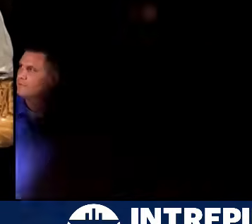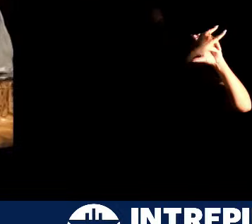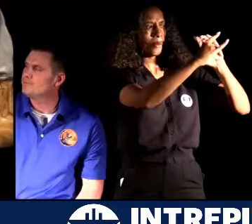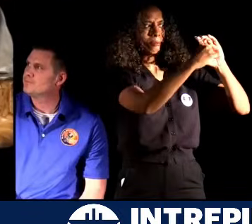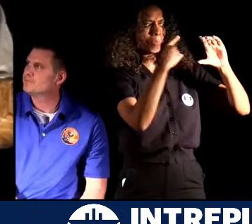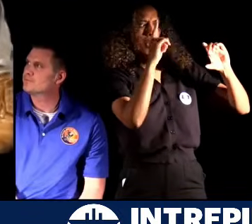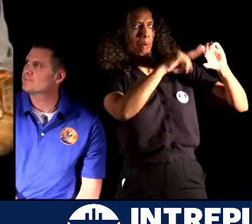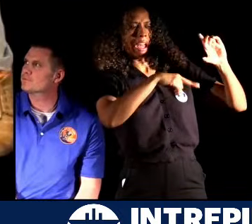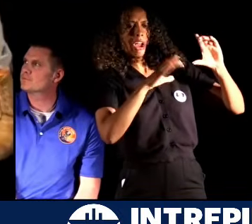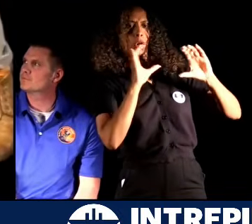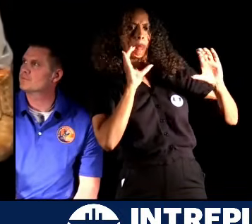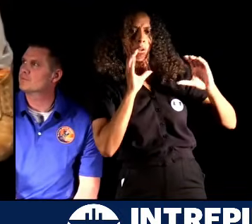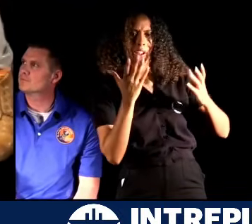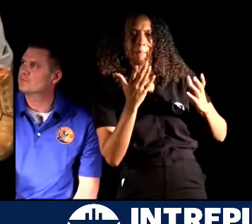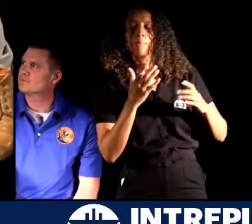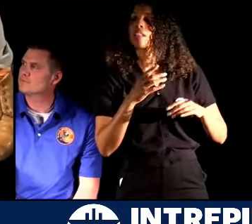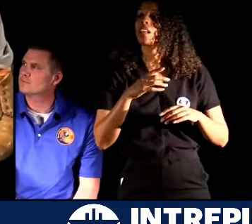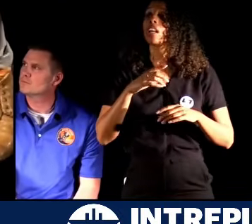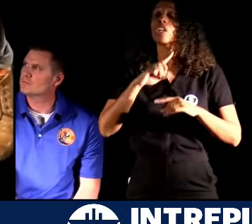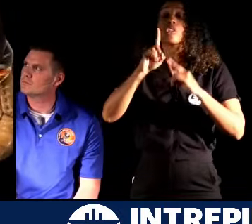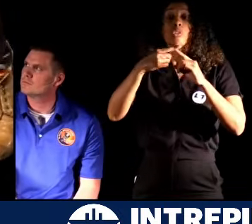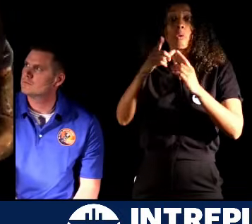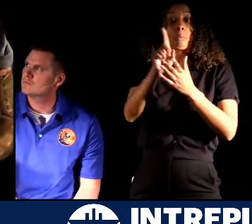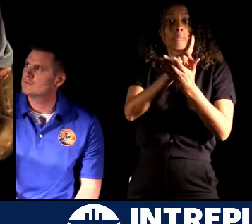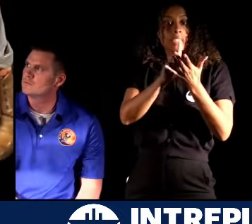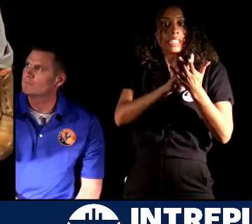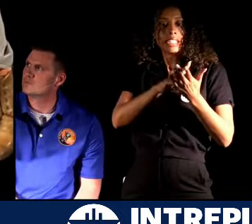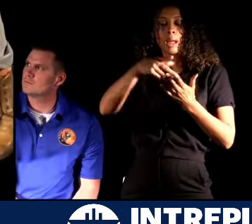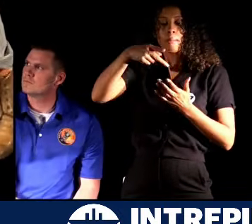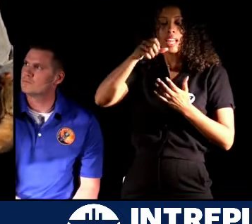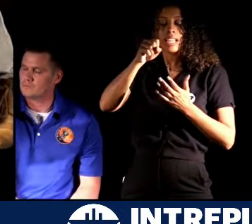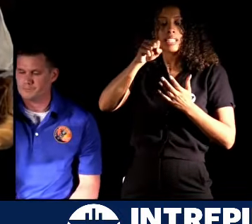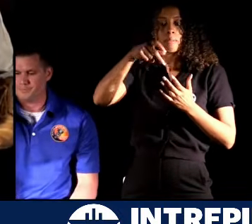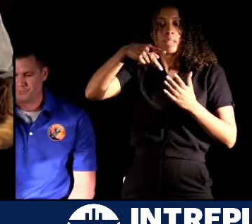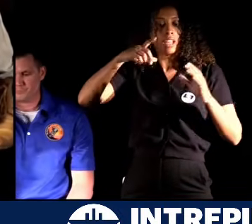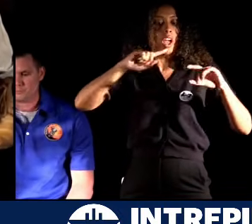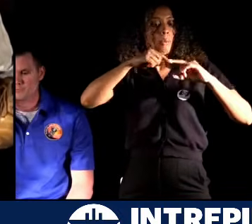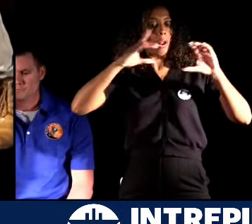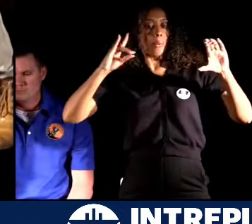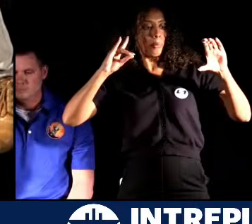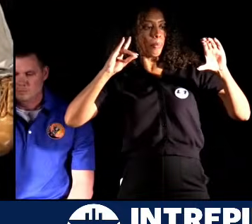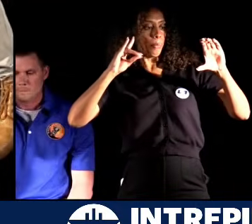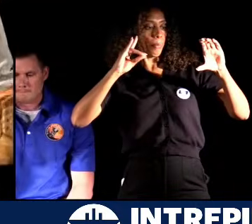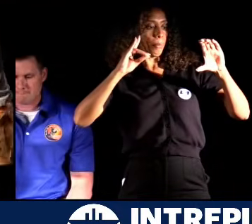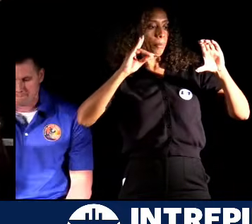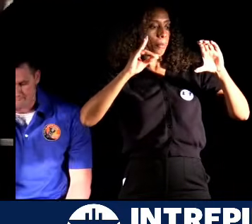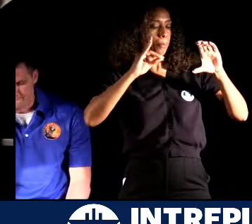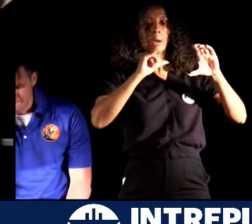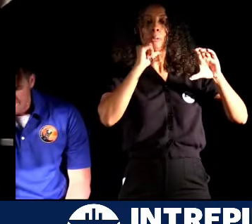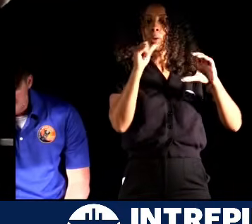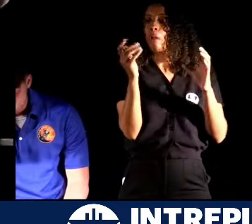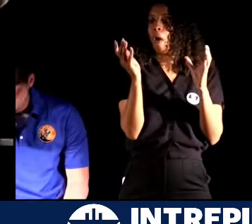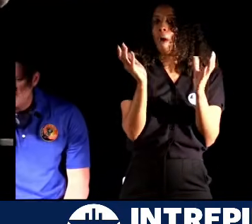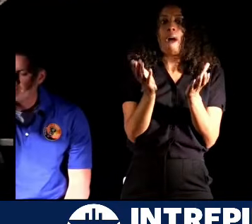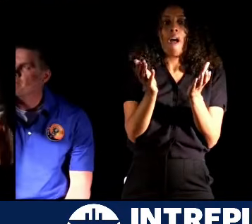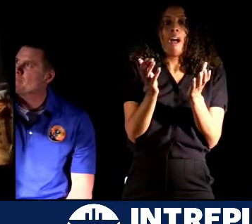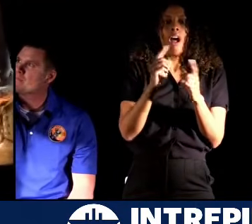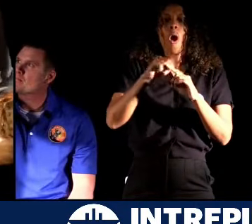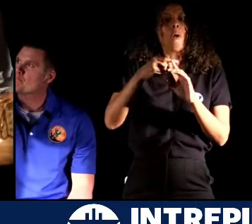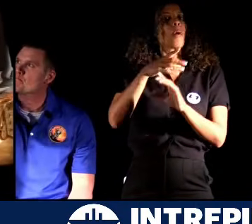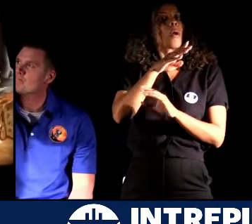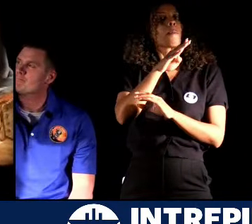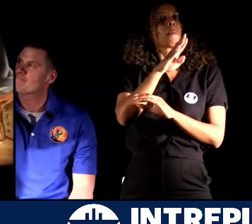design, Parker Solar Probe, when it gets close to the sun, we don't talk to it. And that's why, Brian, when he talked about autonomy, Parker Solar Probe,